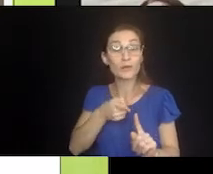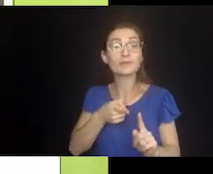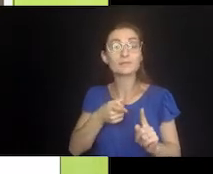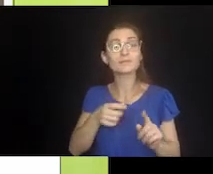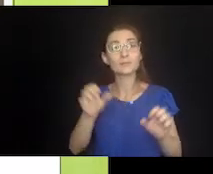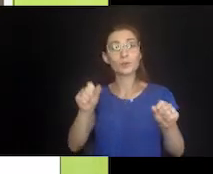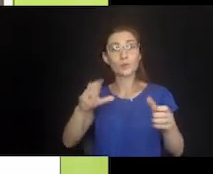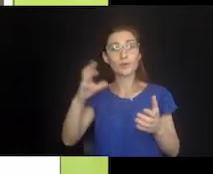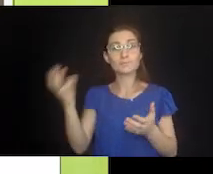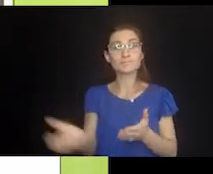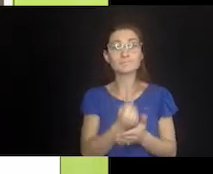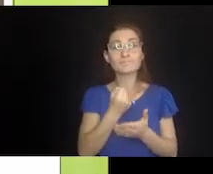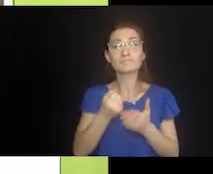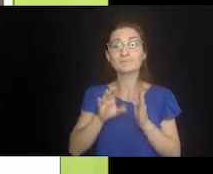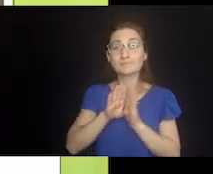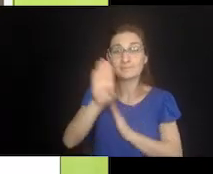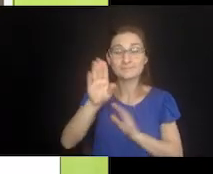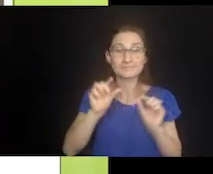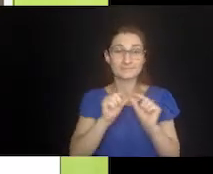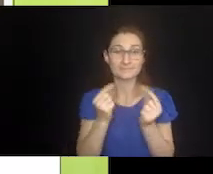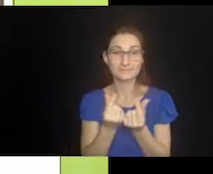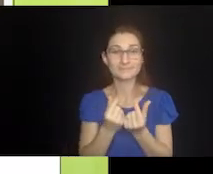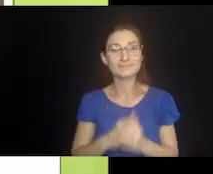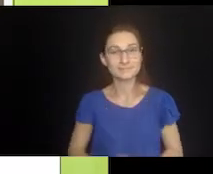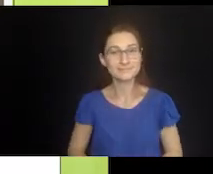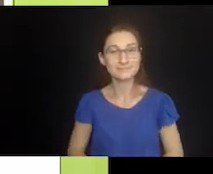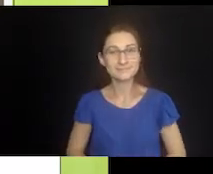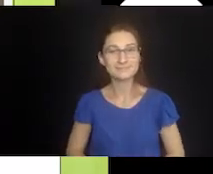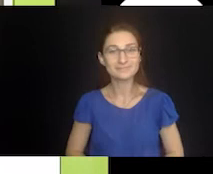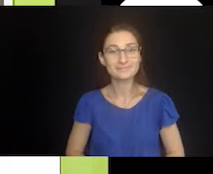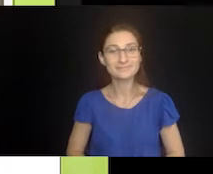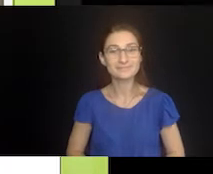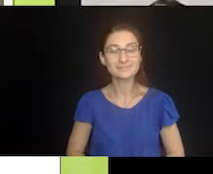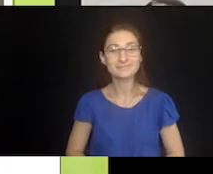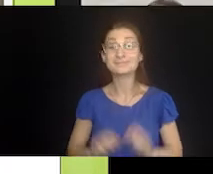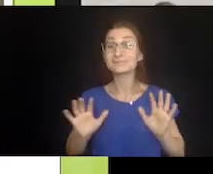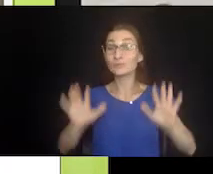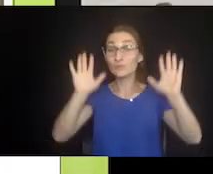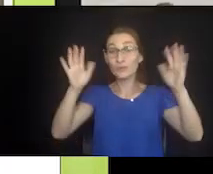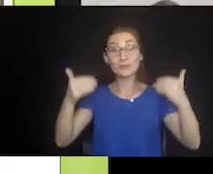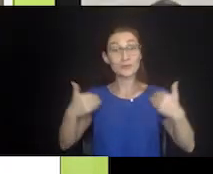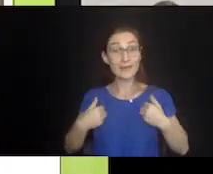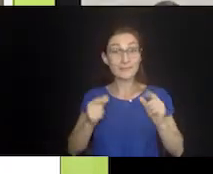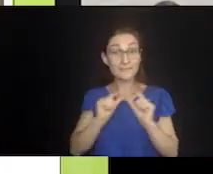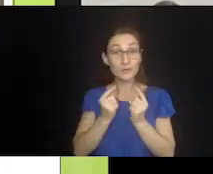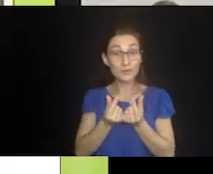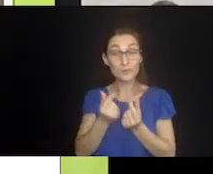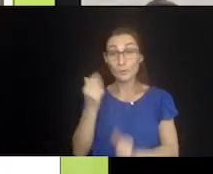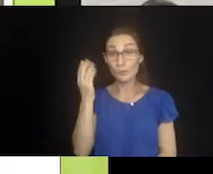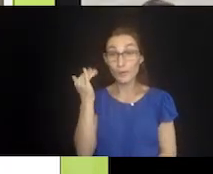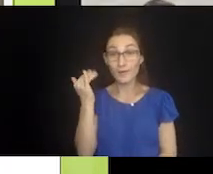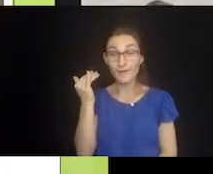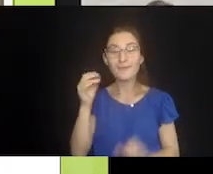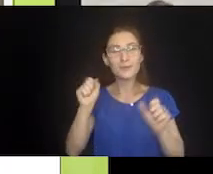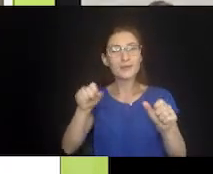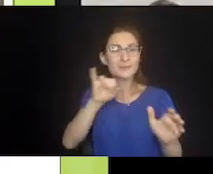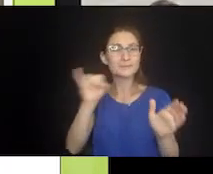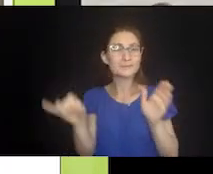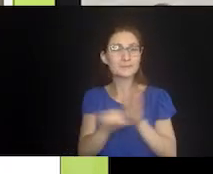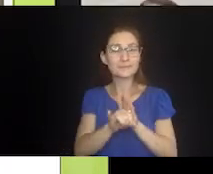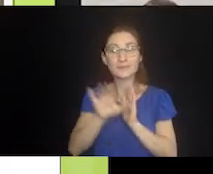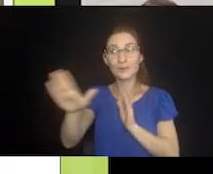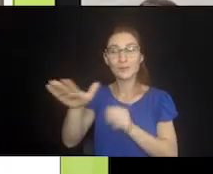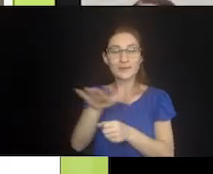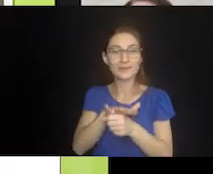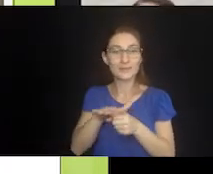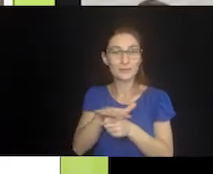point why it would be good for you to have a group. It would be great for you to have a group so you could